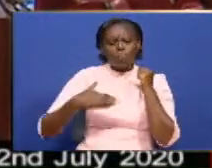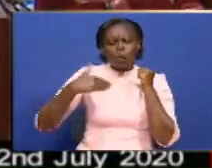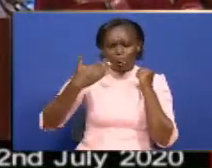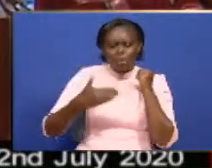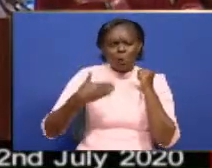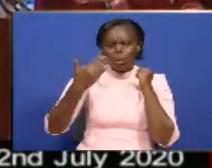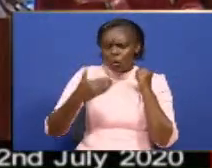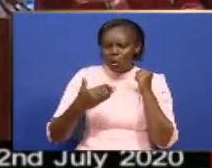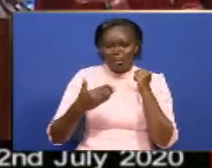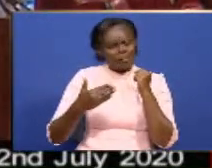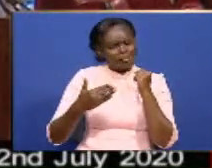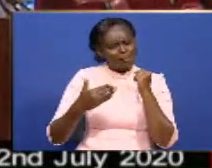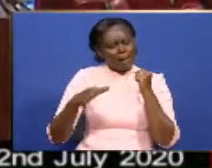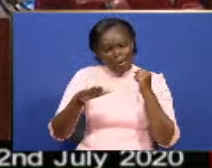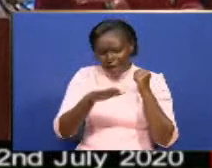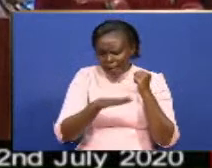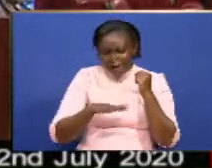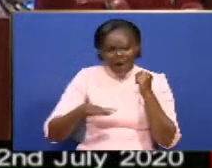safety haven,